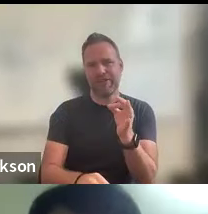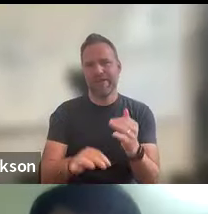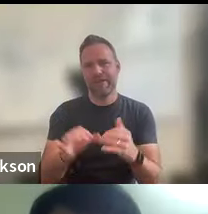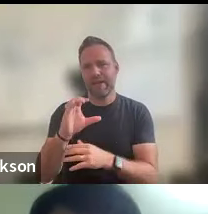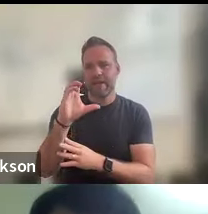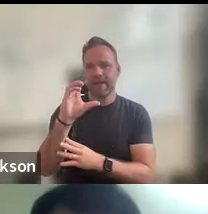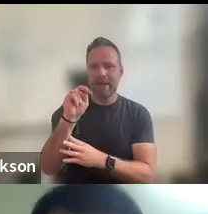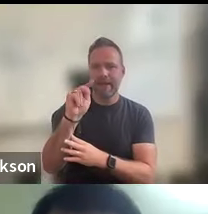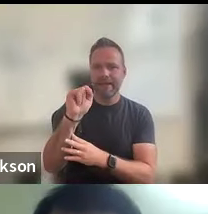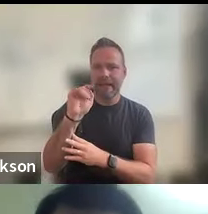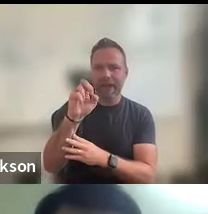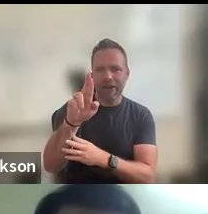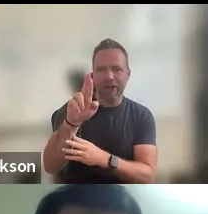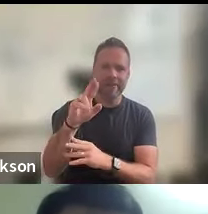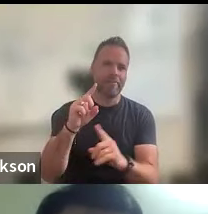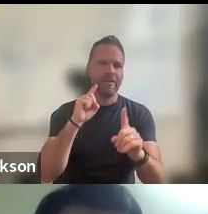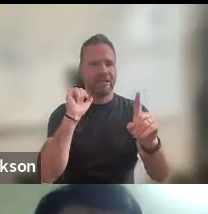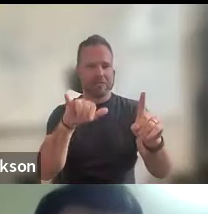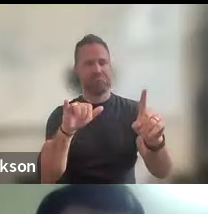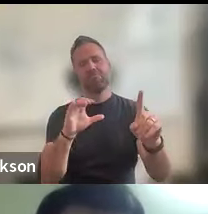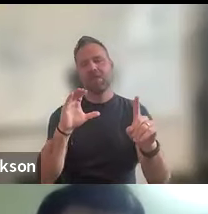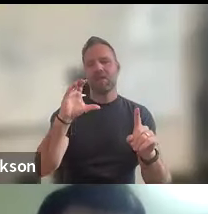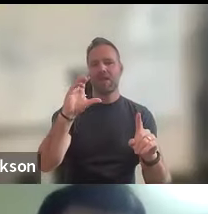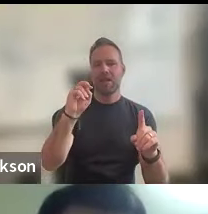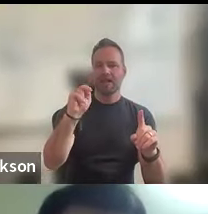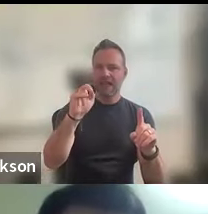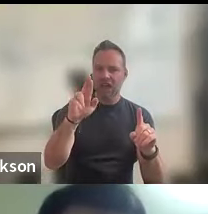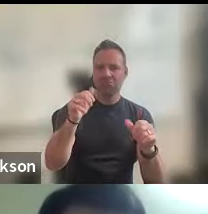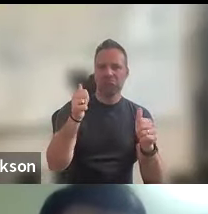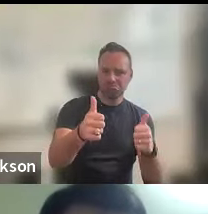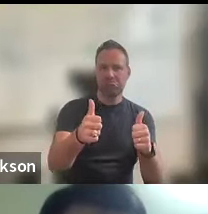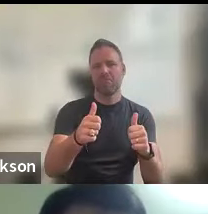can agree on. So we're going to start out with really simple words like container.